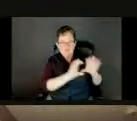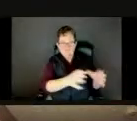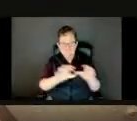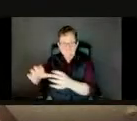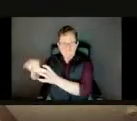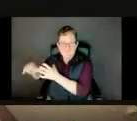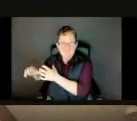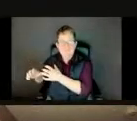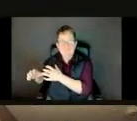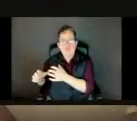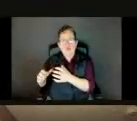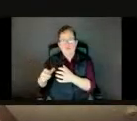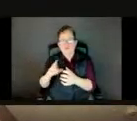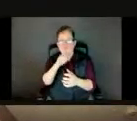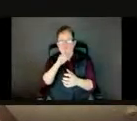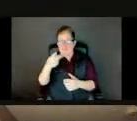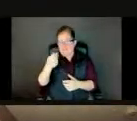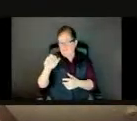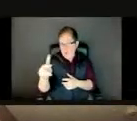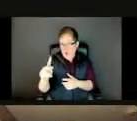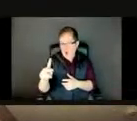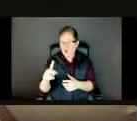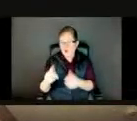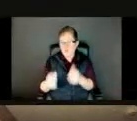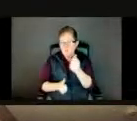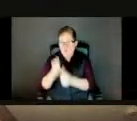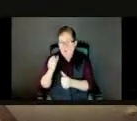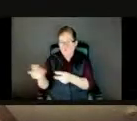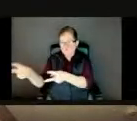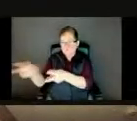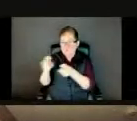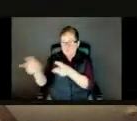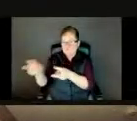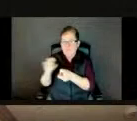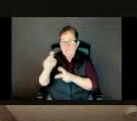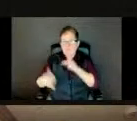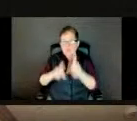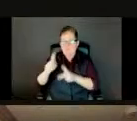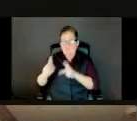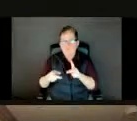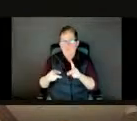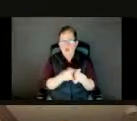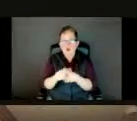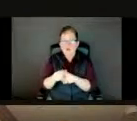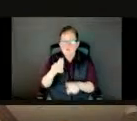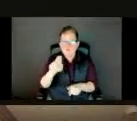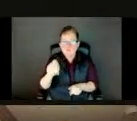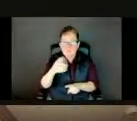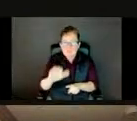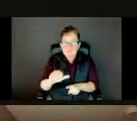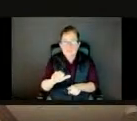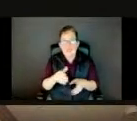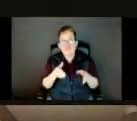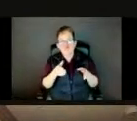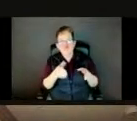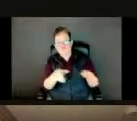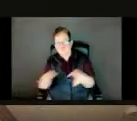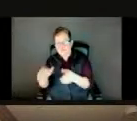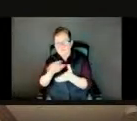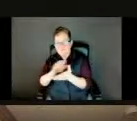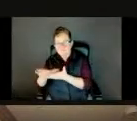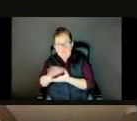units, mainly parks operations, but we do draw from the utility operations and street maintenance.